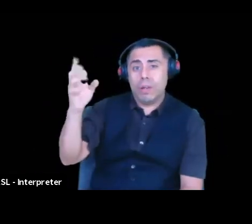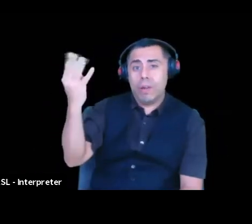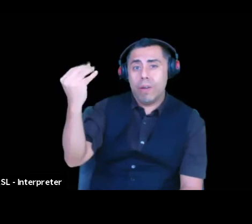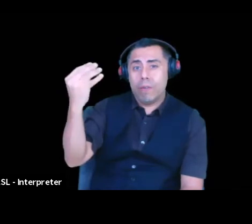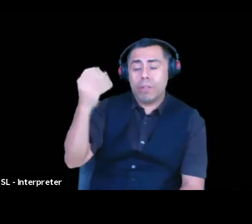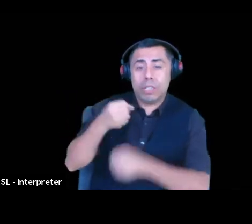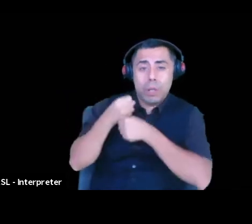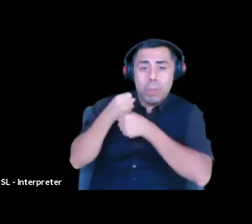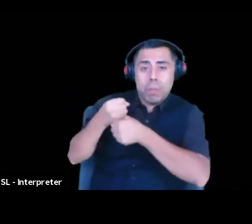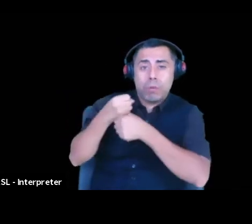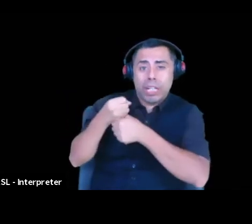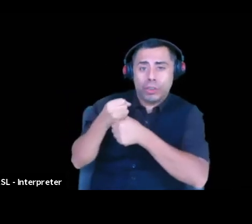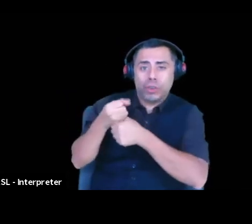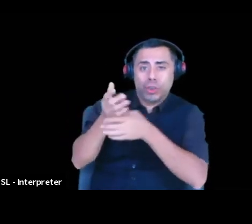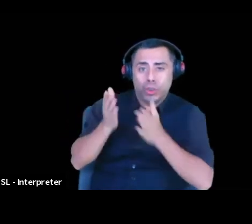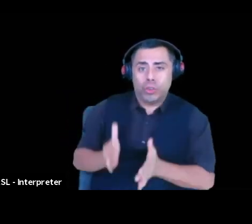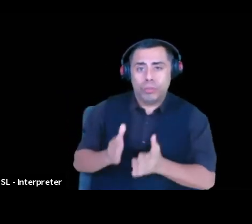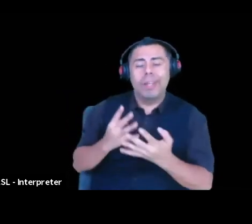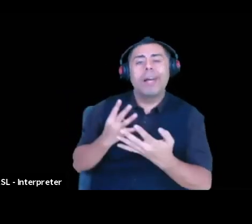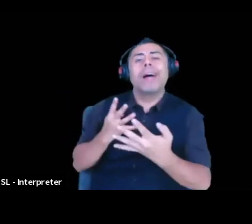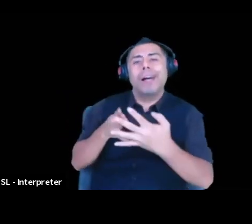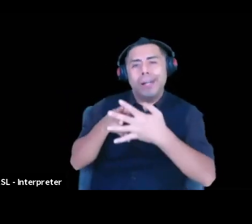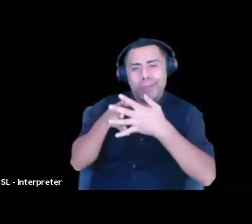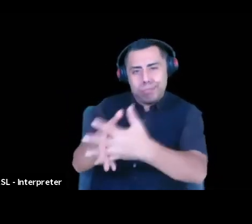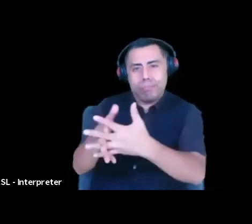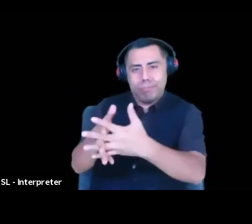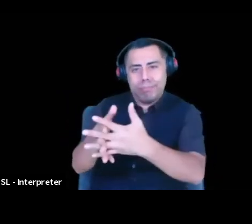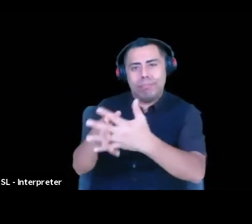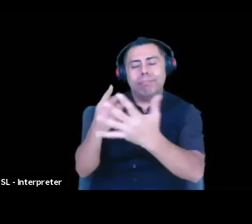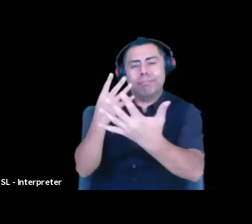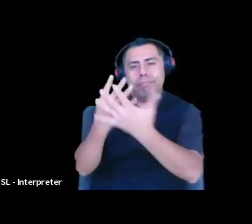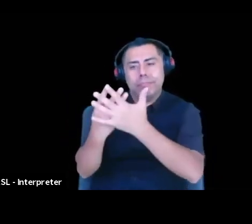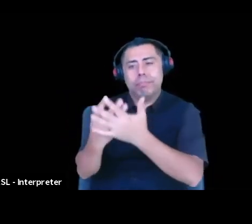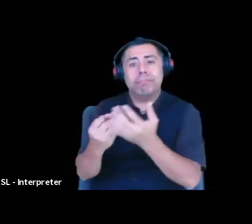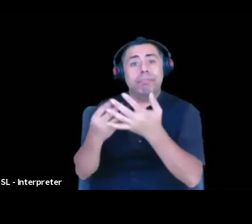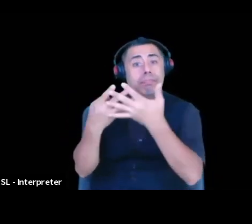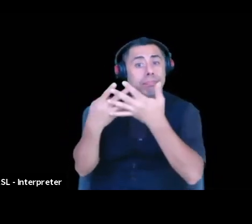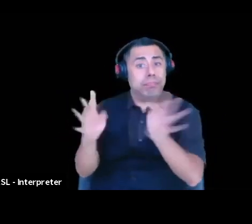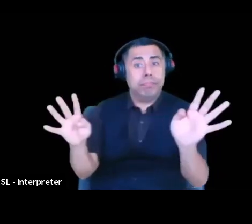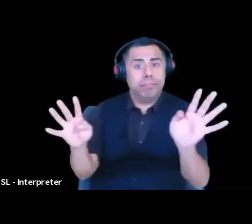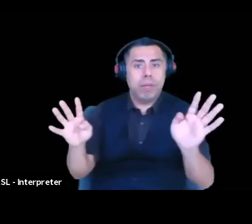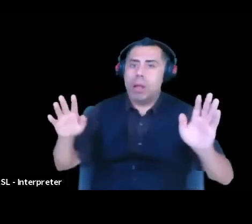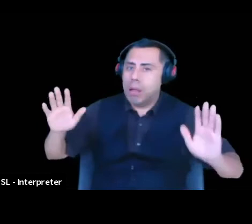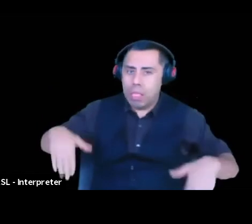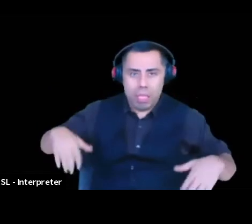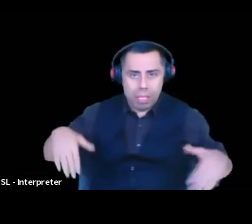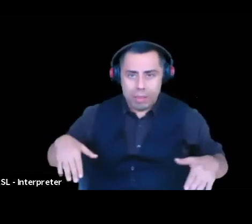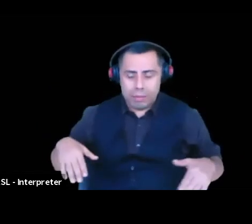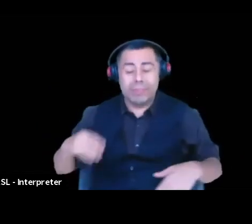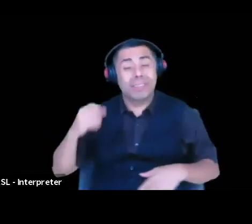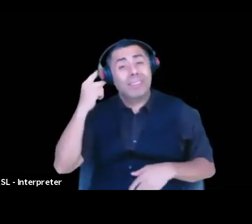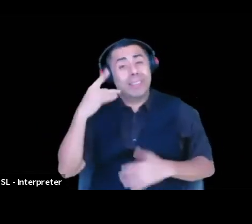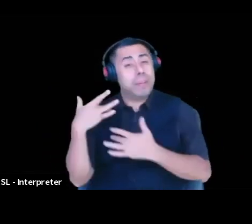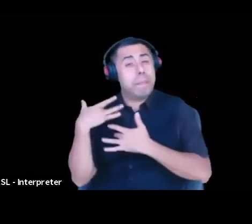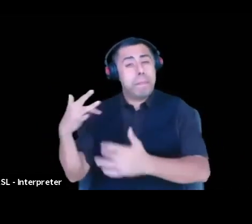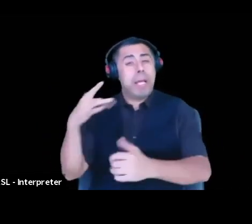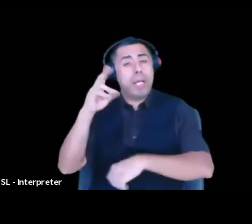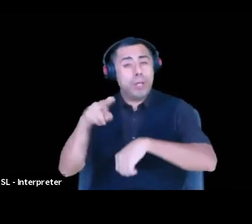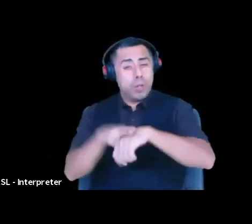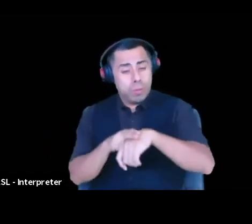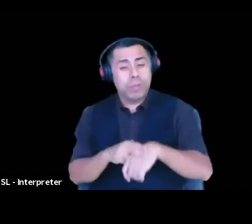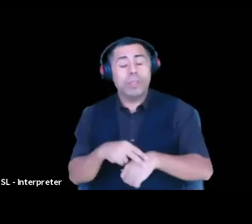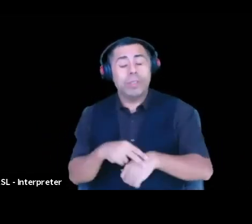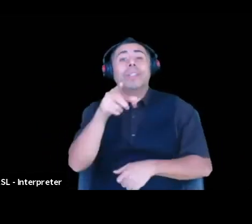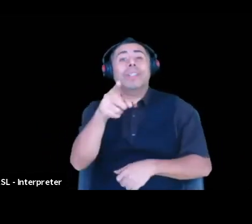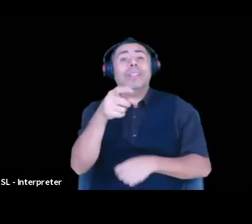not able to be released. Normally what would happen is that if you are detained, you would be cited, you would